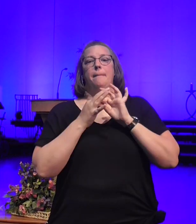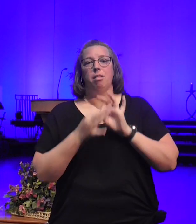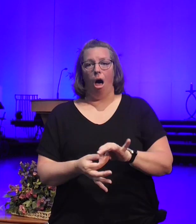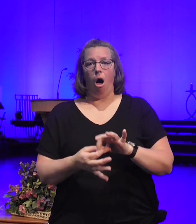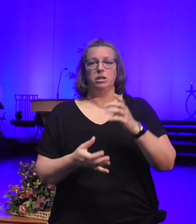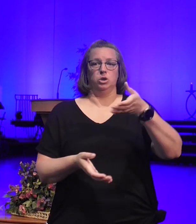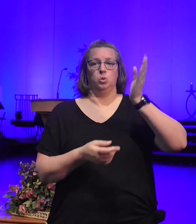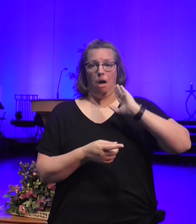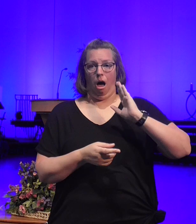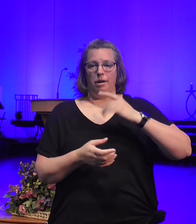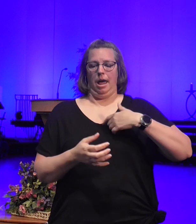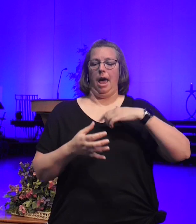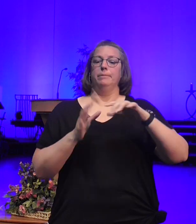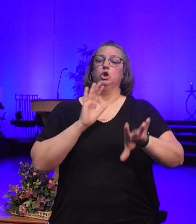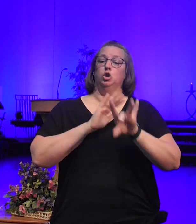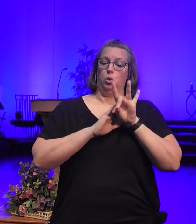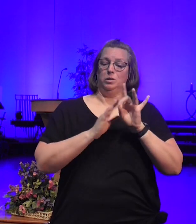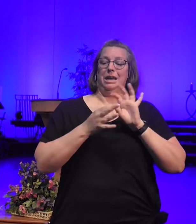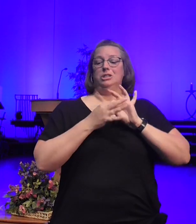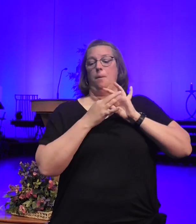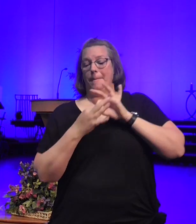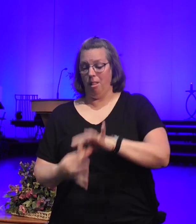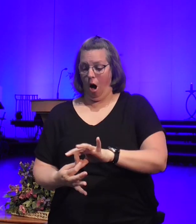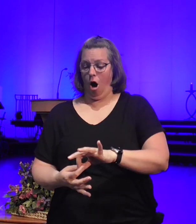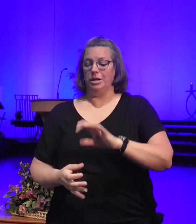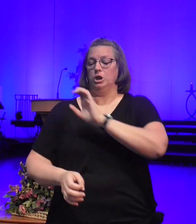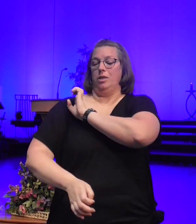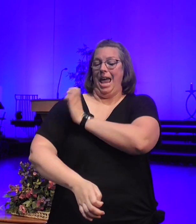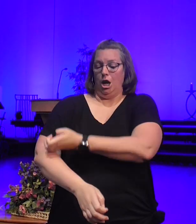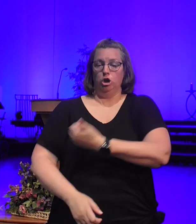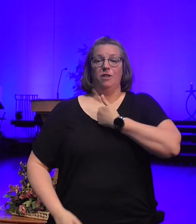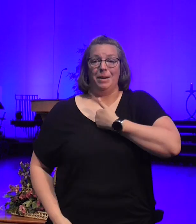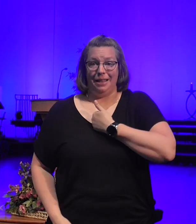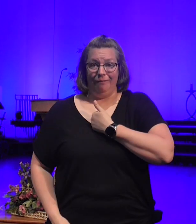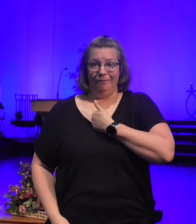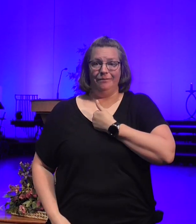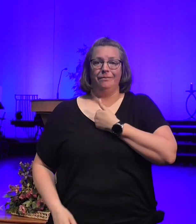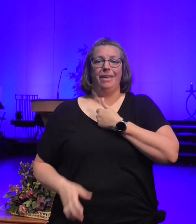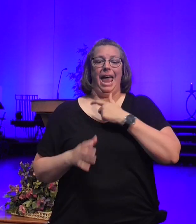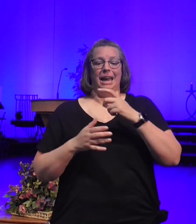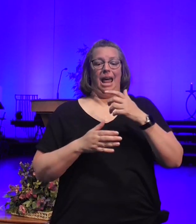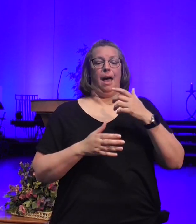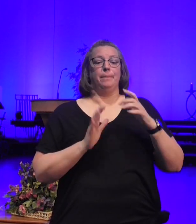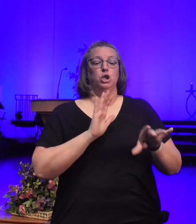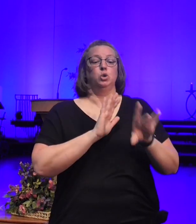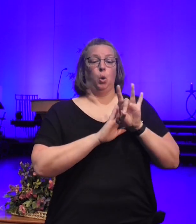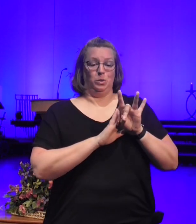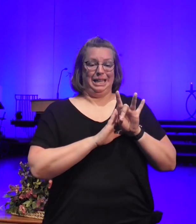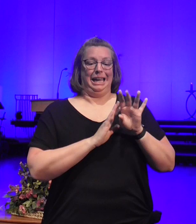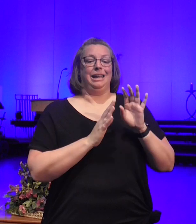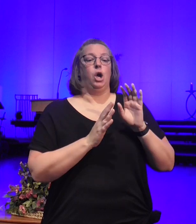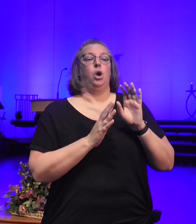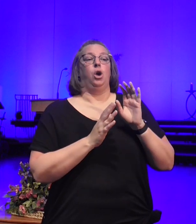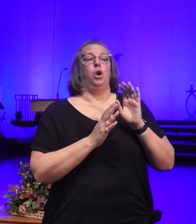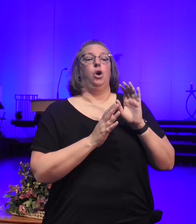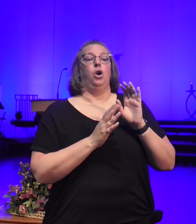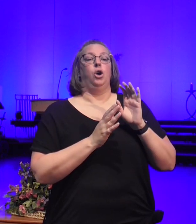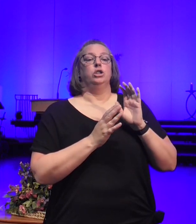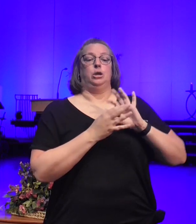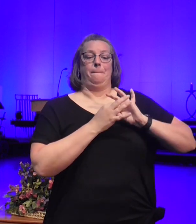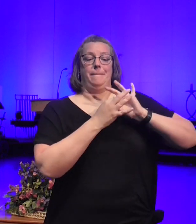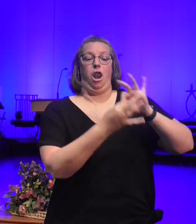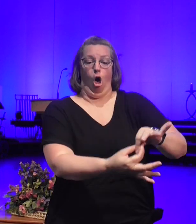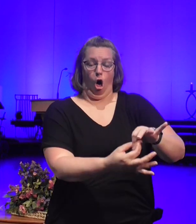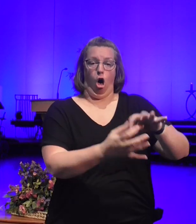to the authentic, soulful energy of ourselves. And then choose to bring ourselves with integrity out into the